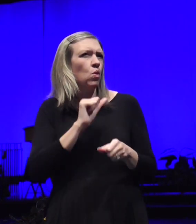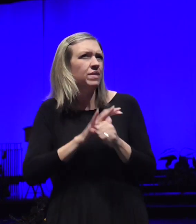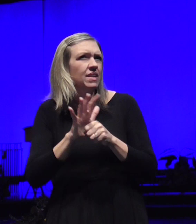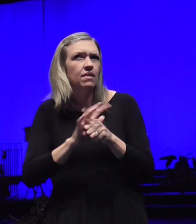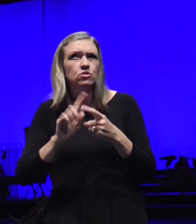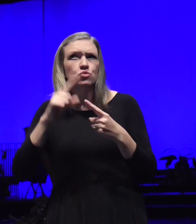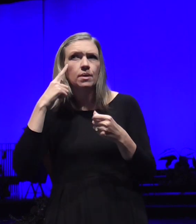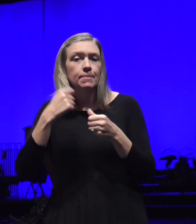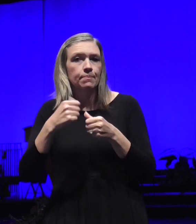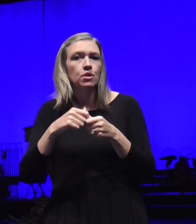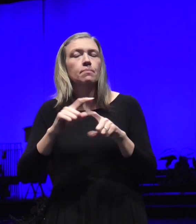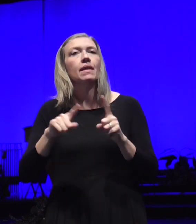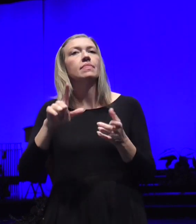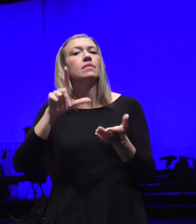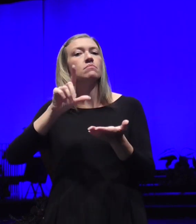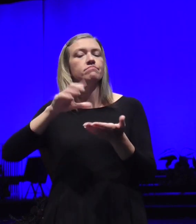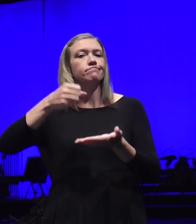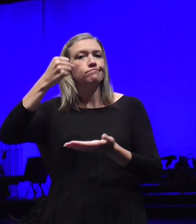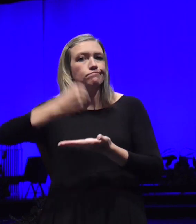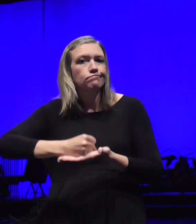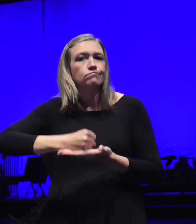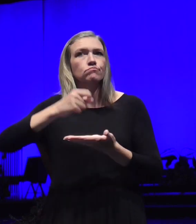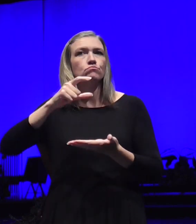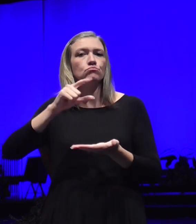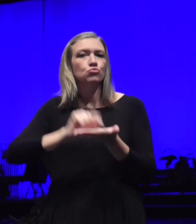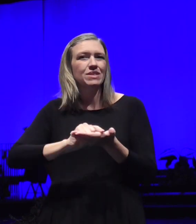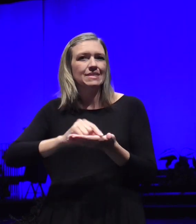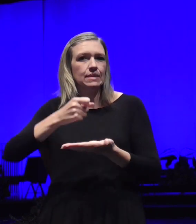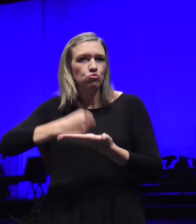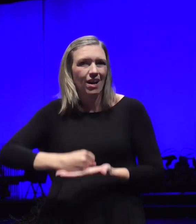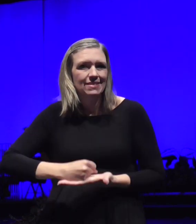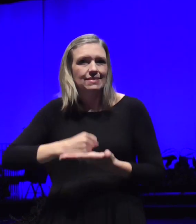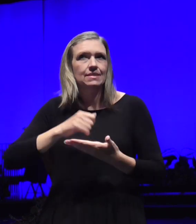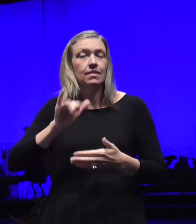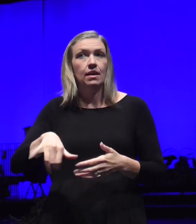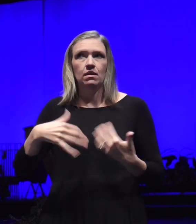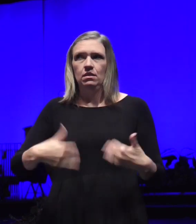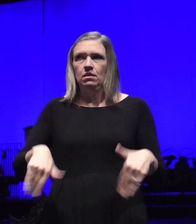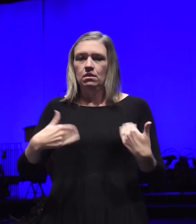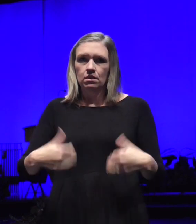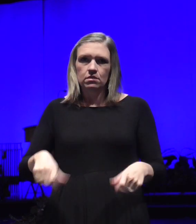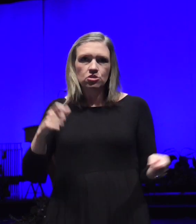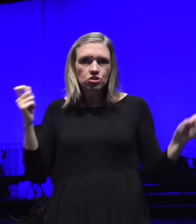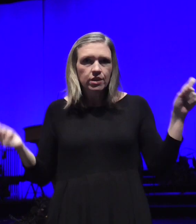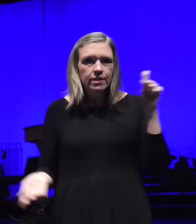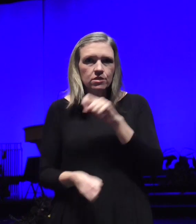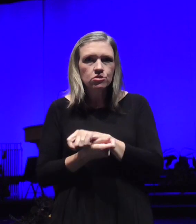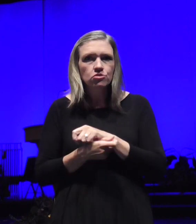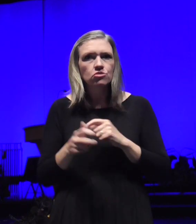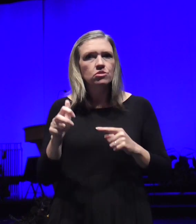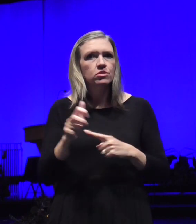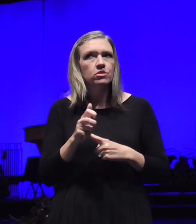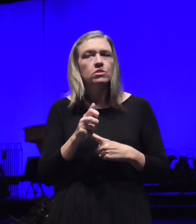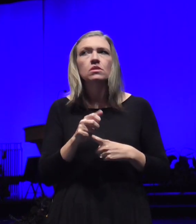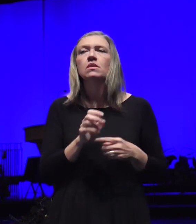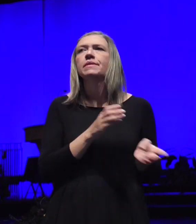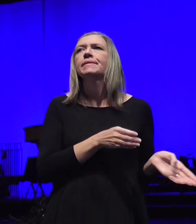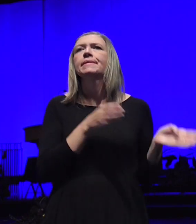printing press came forth. That had to have been an incredible change. And then we had